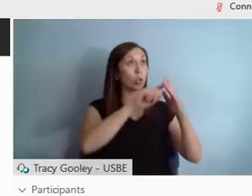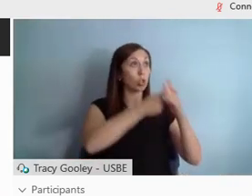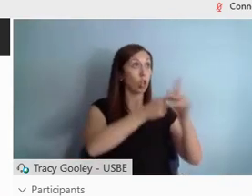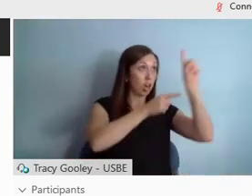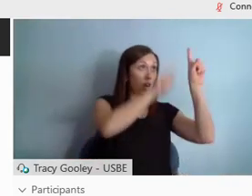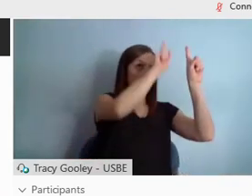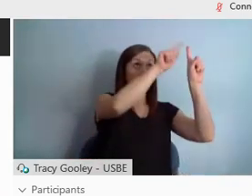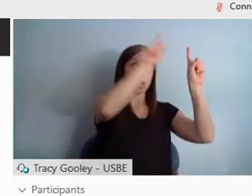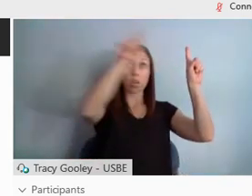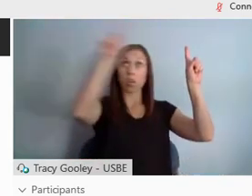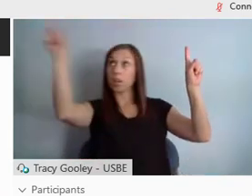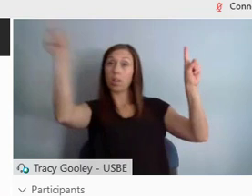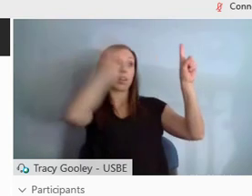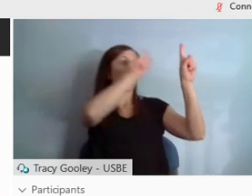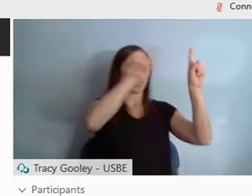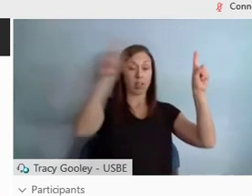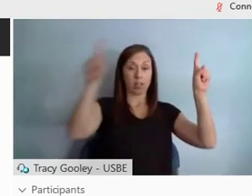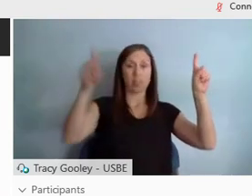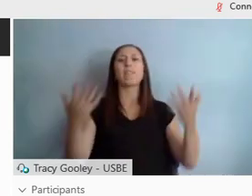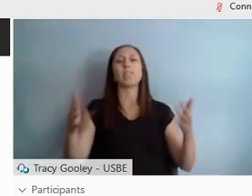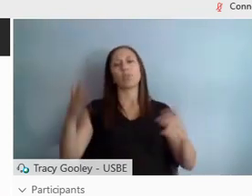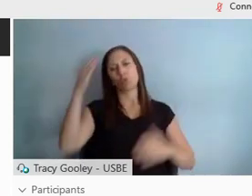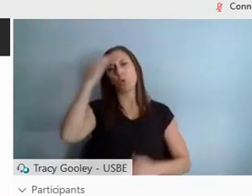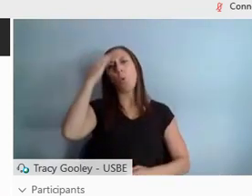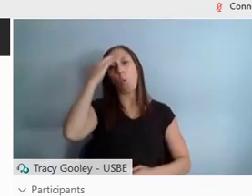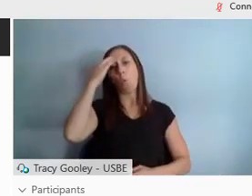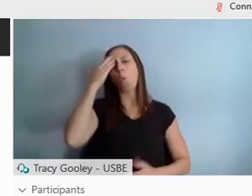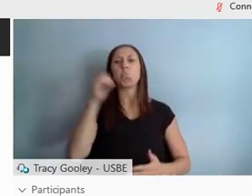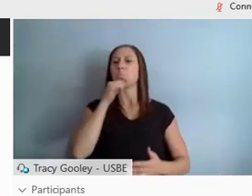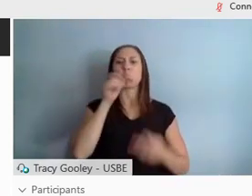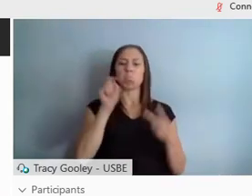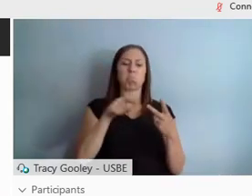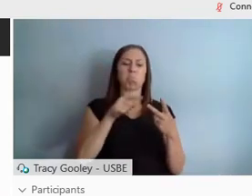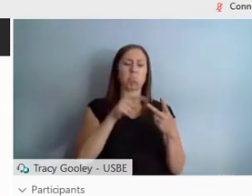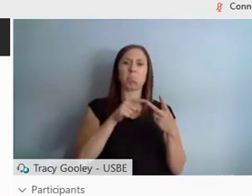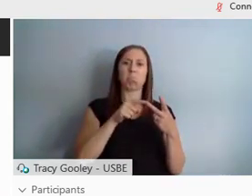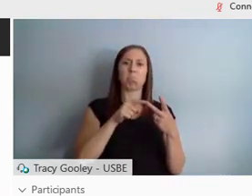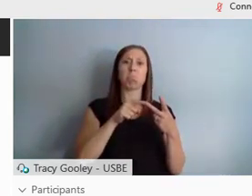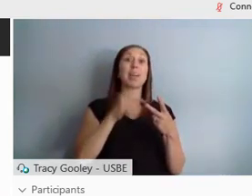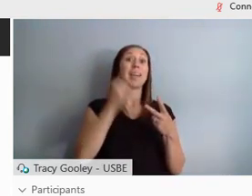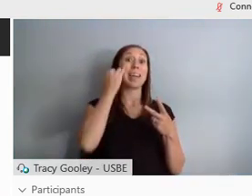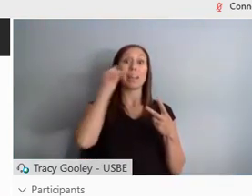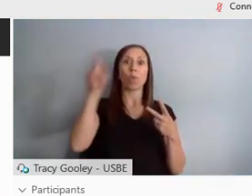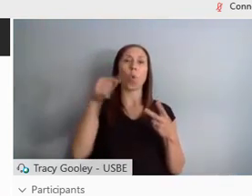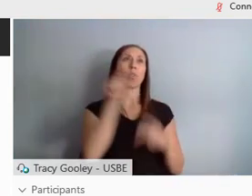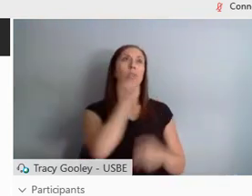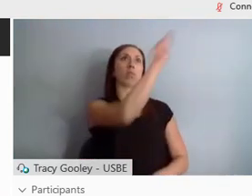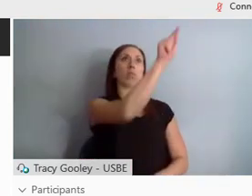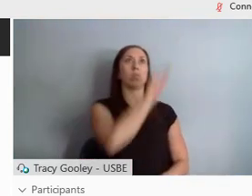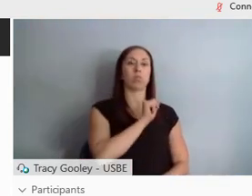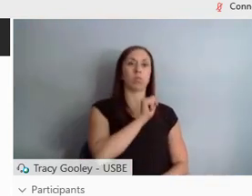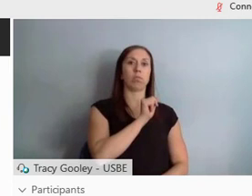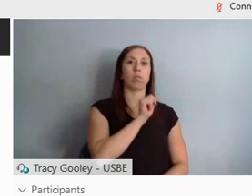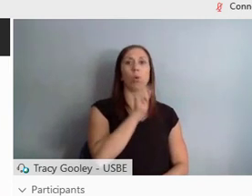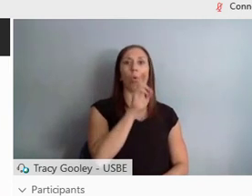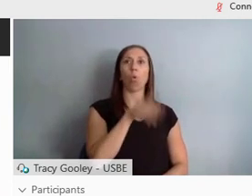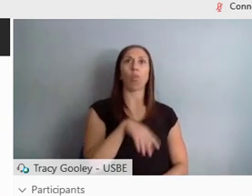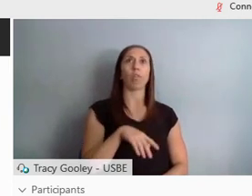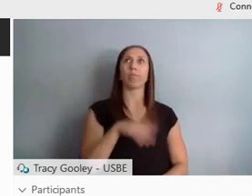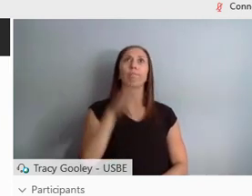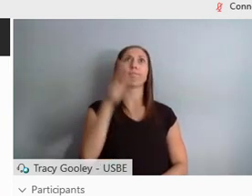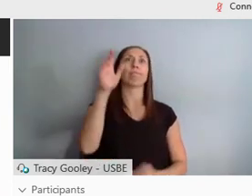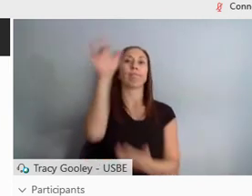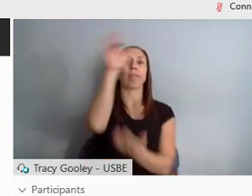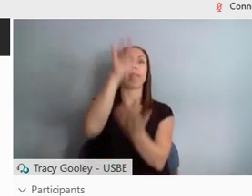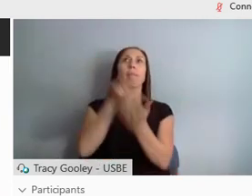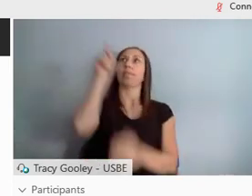here and you go this way. If they just point to the first word, or if they point to, say, a